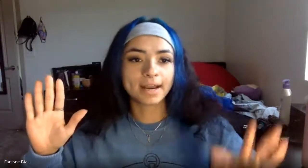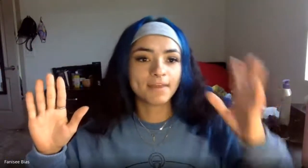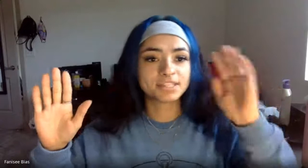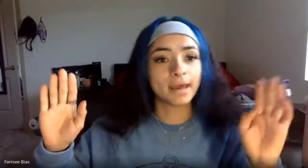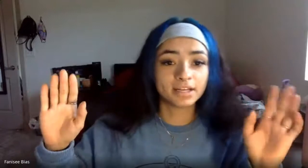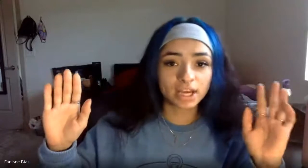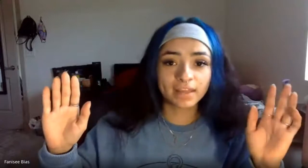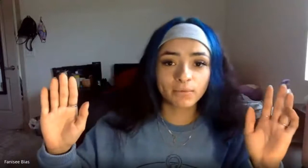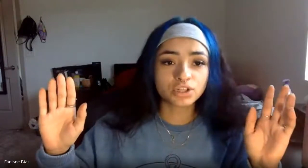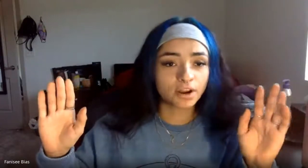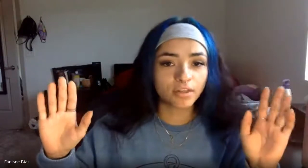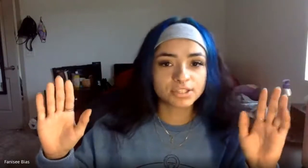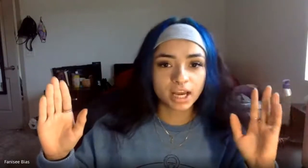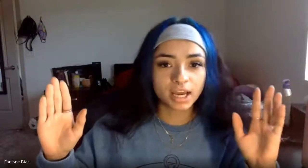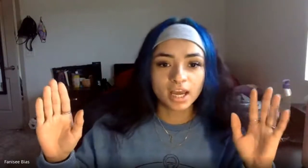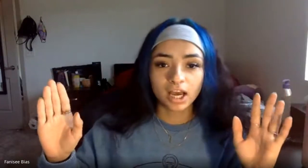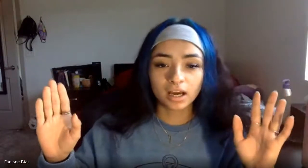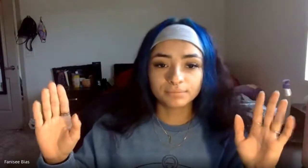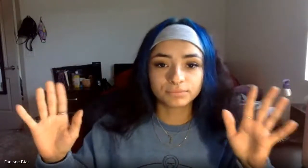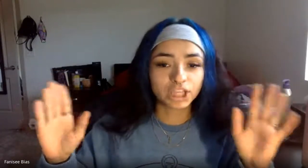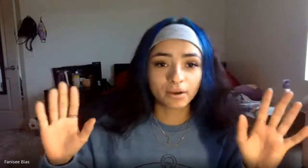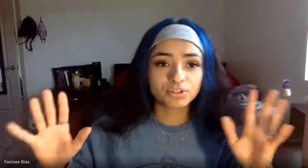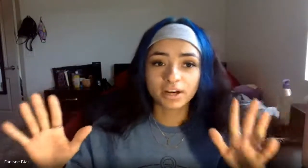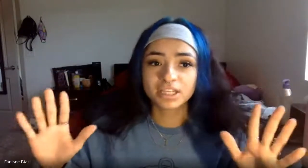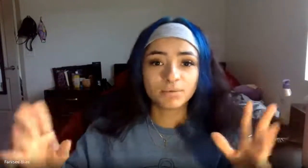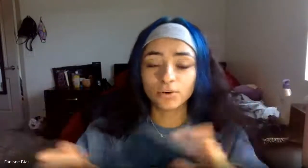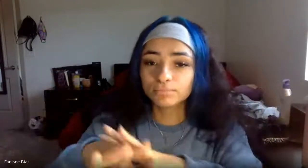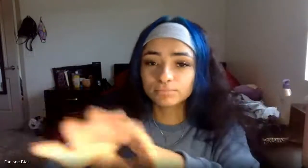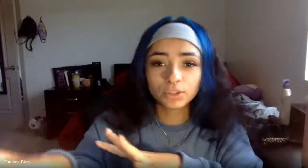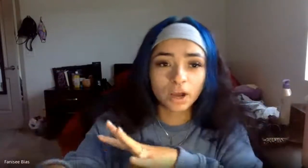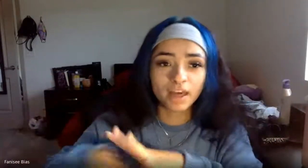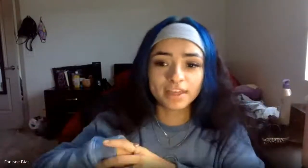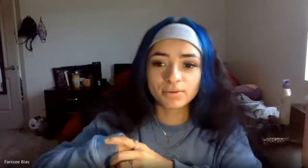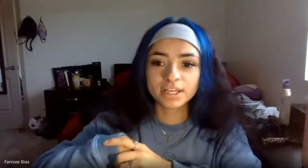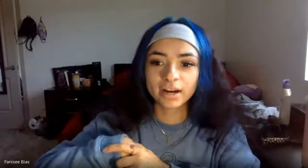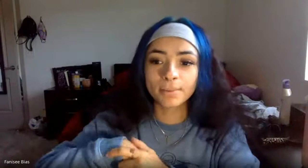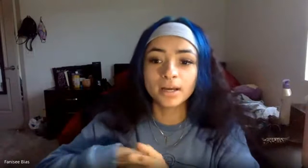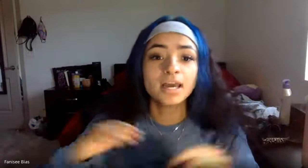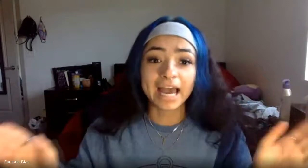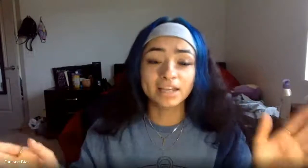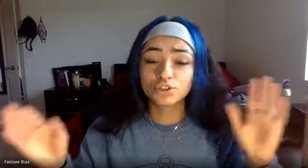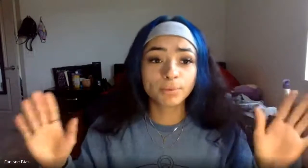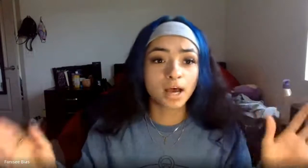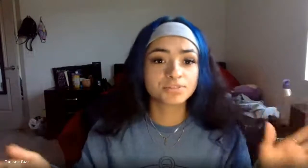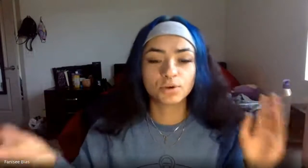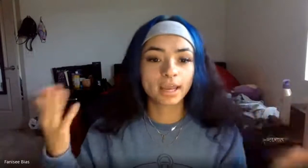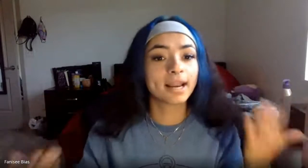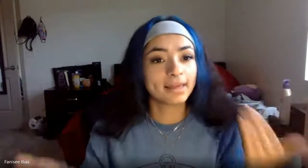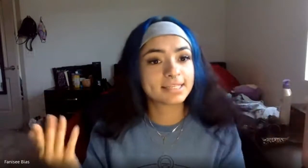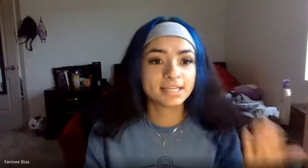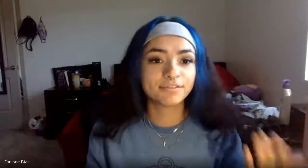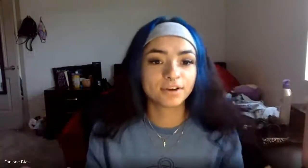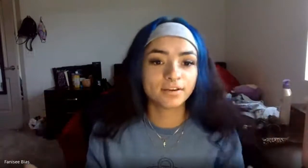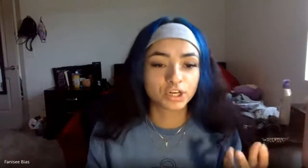one side and then Spanish Sign Language on another side. Shout out to our team who got that. I think it was Sarah. But yeah, it's super awesome. So you can